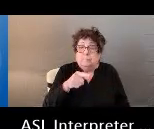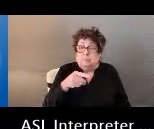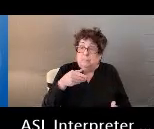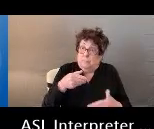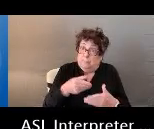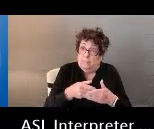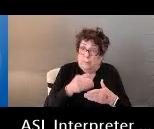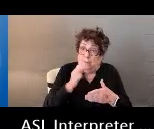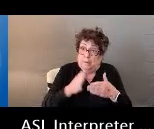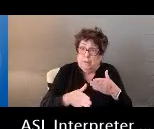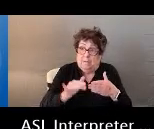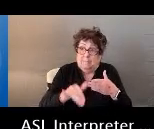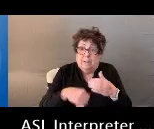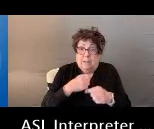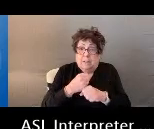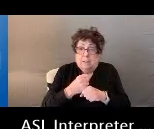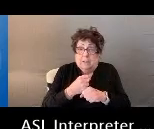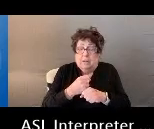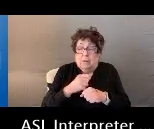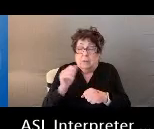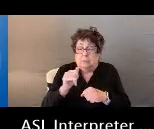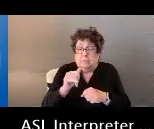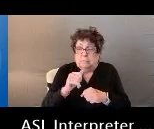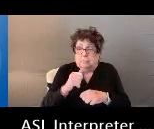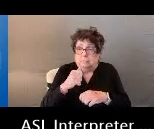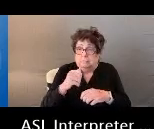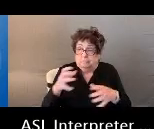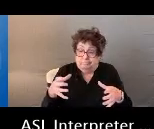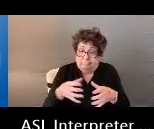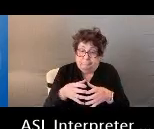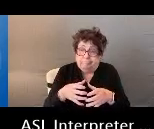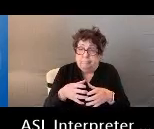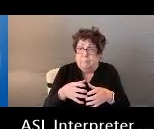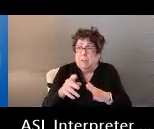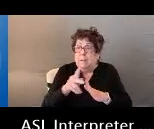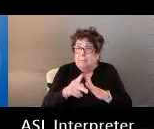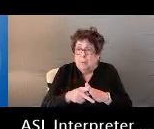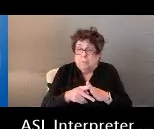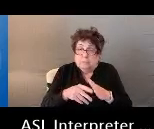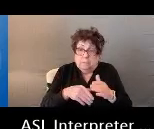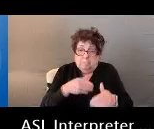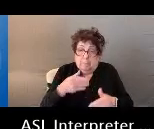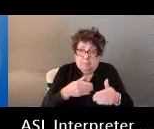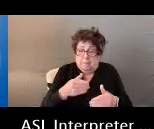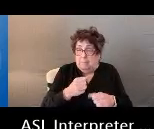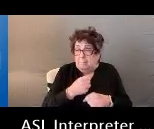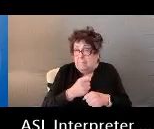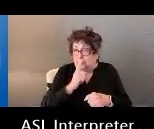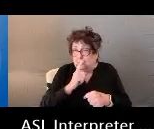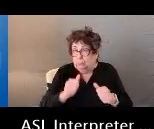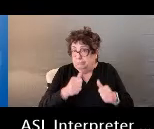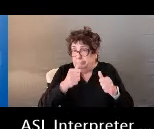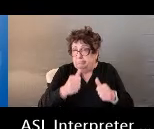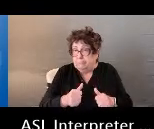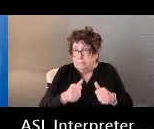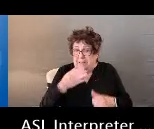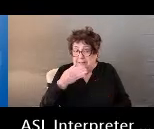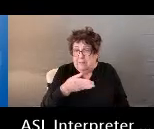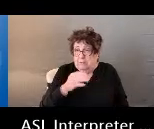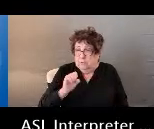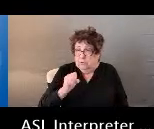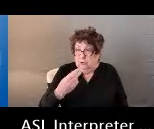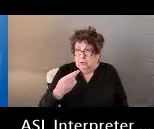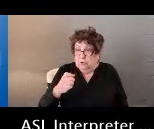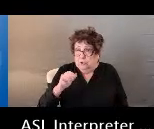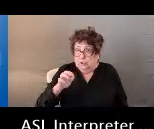procedures to make sure that we had them posted in the SharePoint page, that we had also them included in